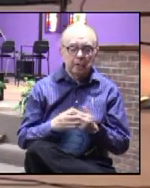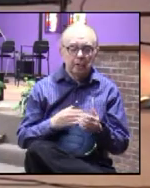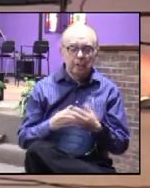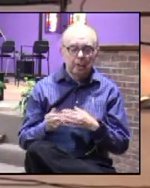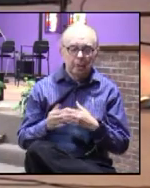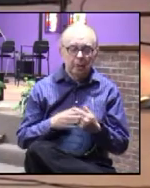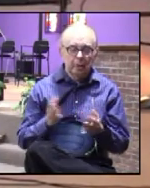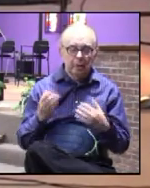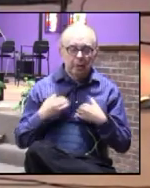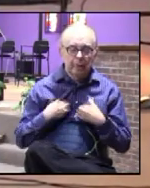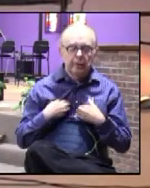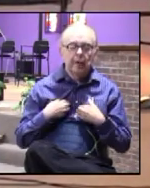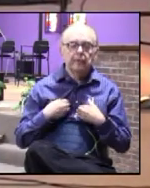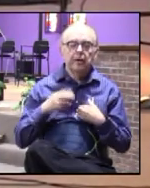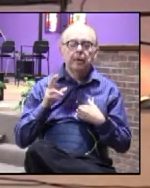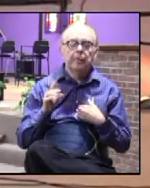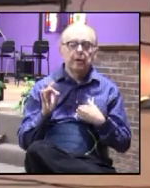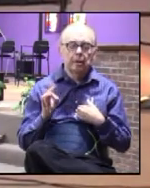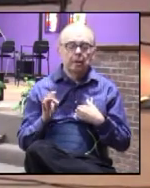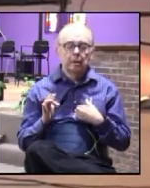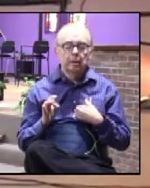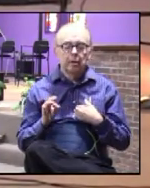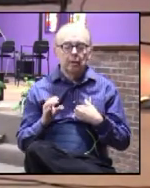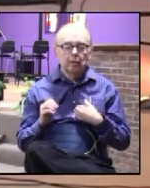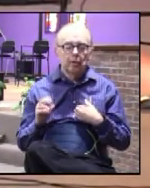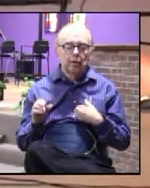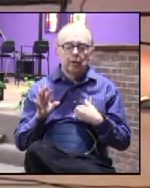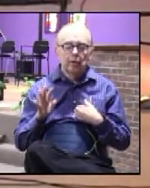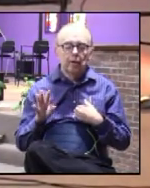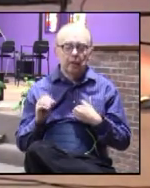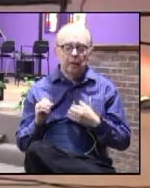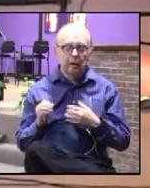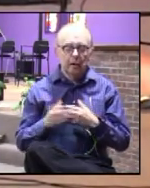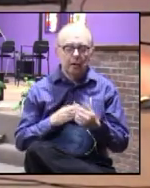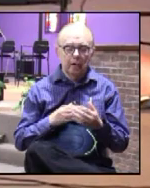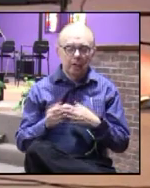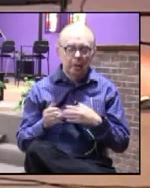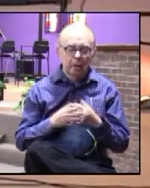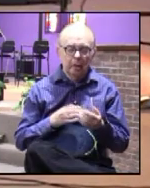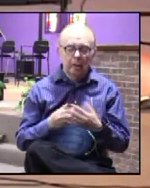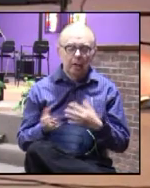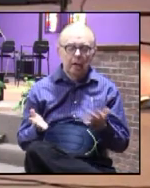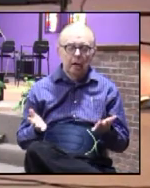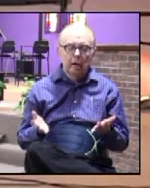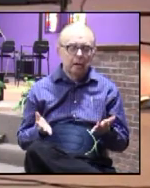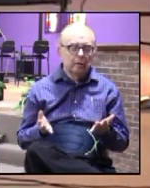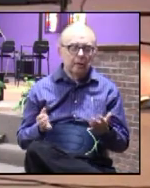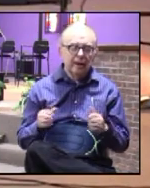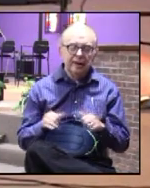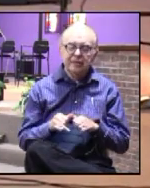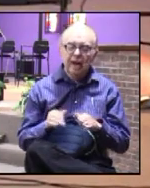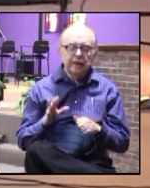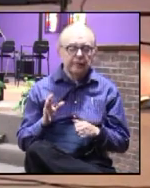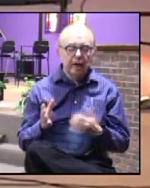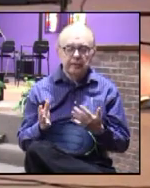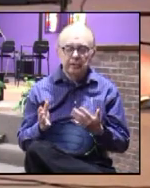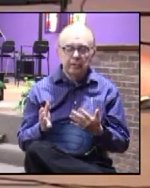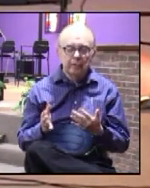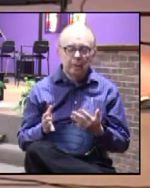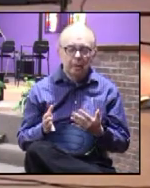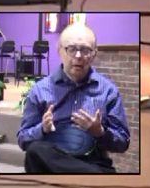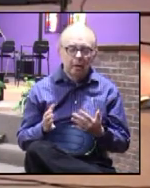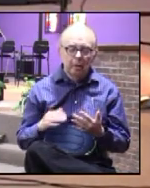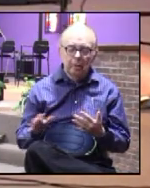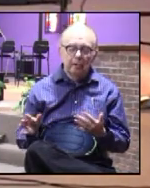you have a 38 or 40. It doesn't matter if you wear a size 5 in